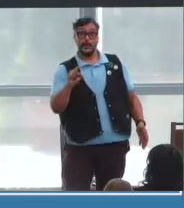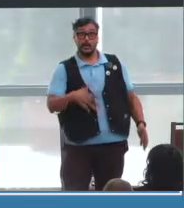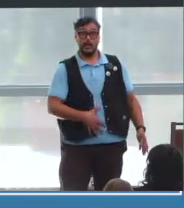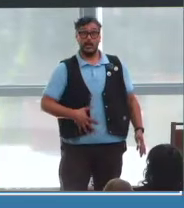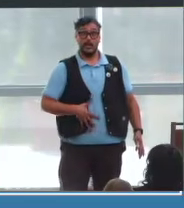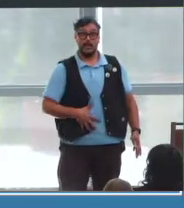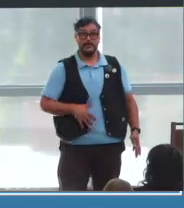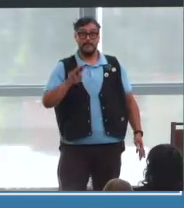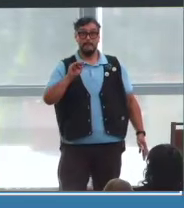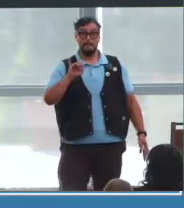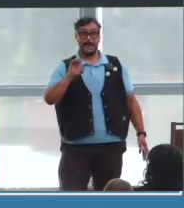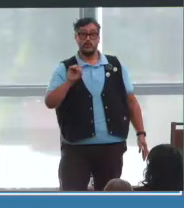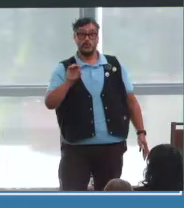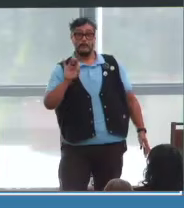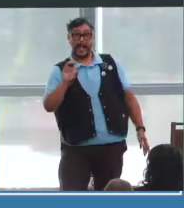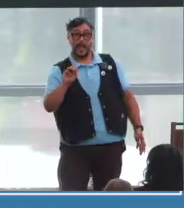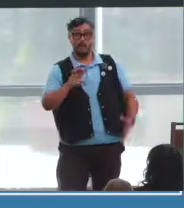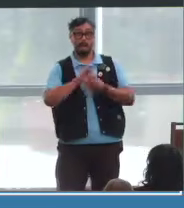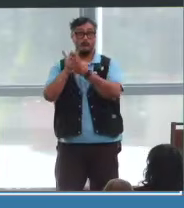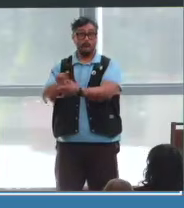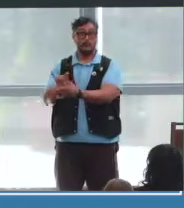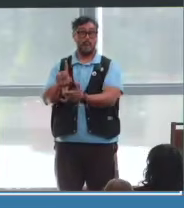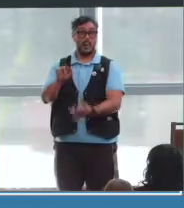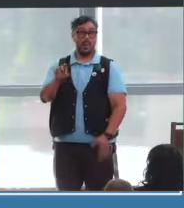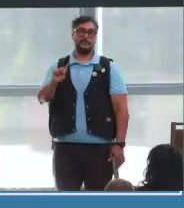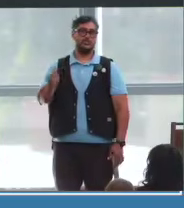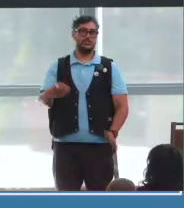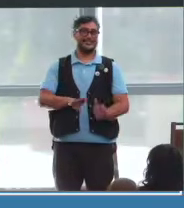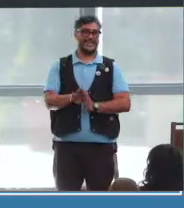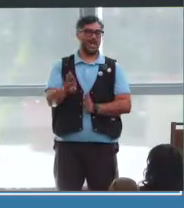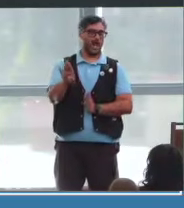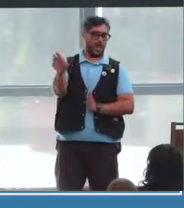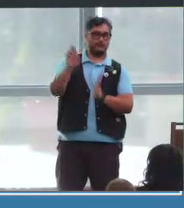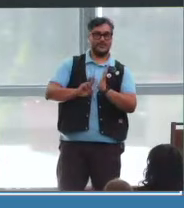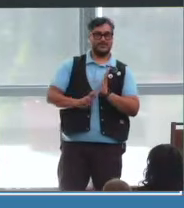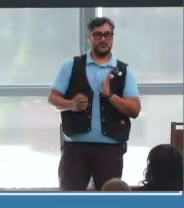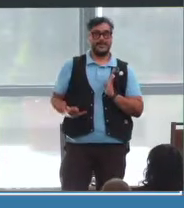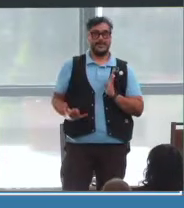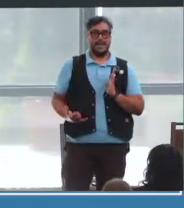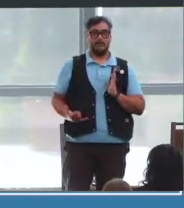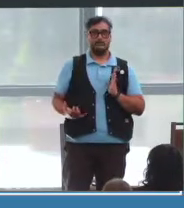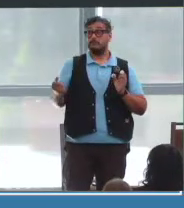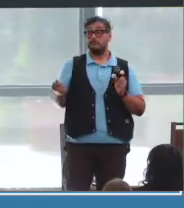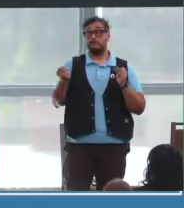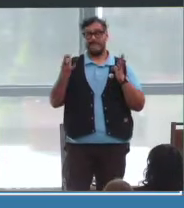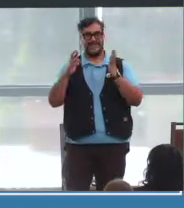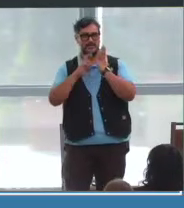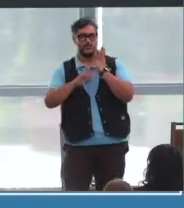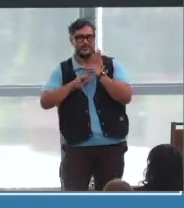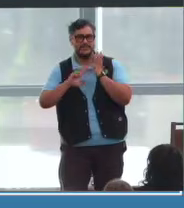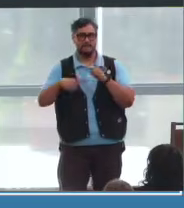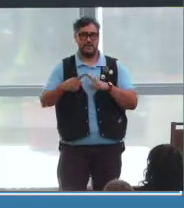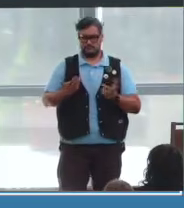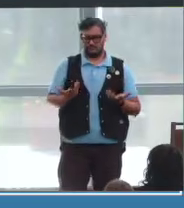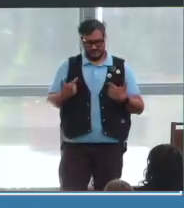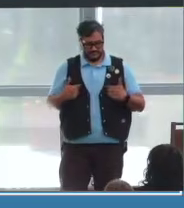microbiome connection with lupus is taking off. There were several papers in EULAR about can